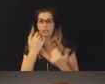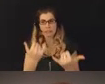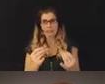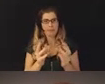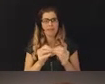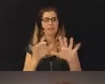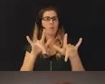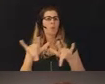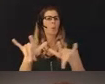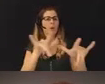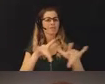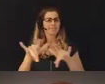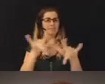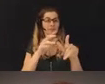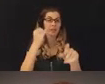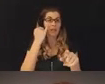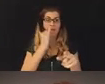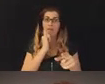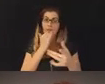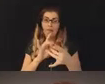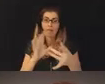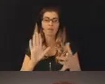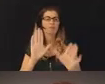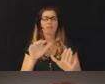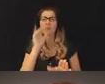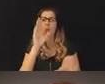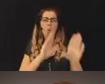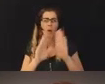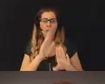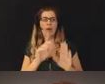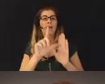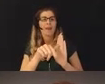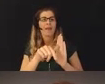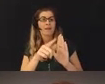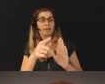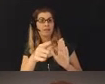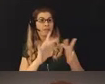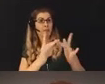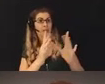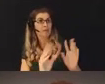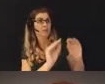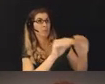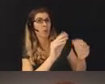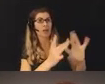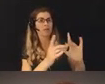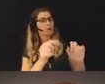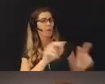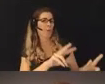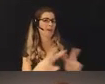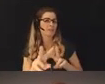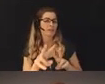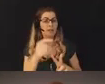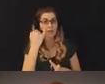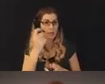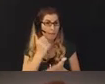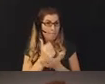so if you do get bumped out, you can always watch the recording later. And if you do need assistance, you get bumped